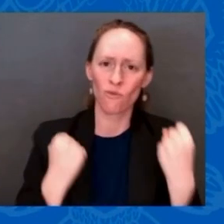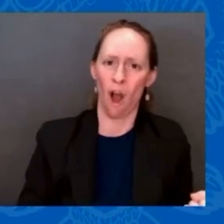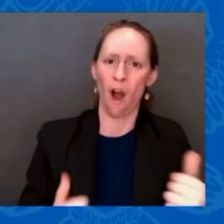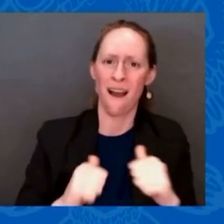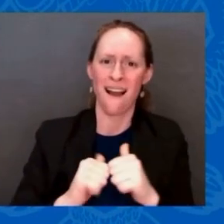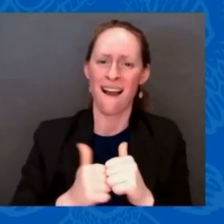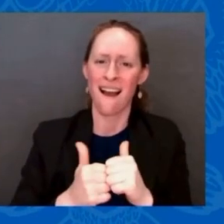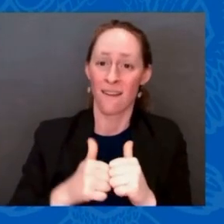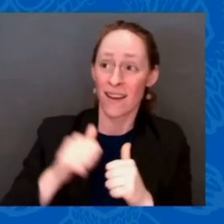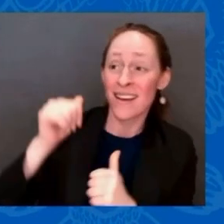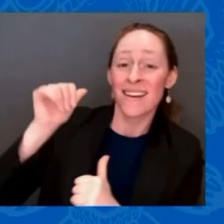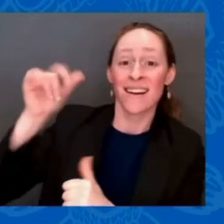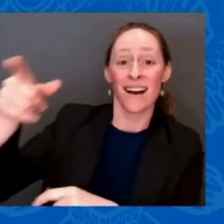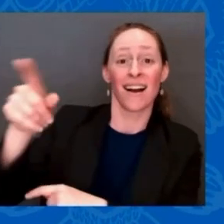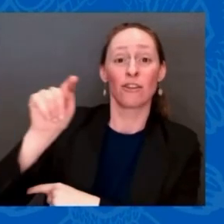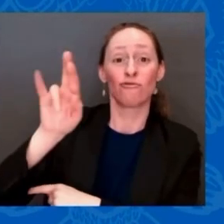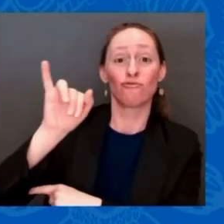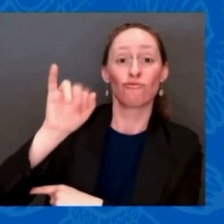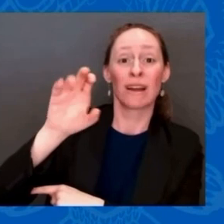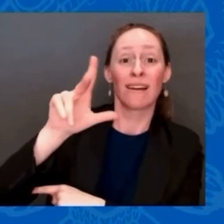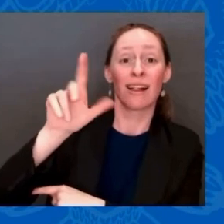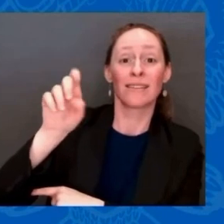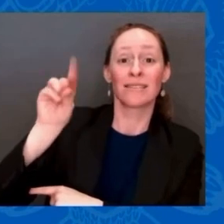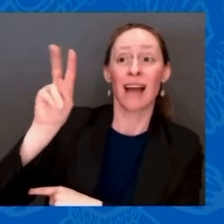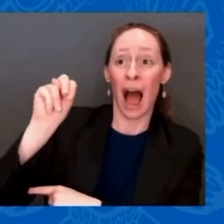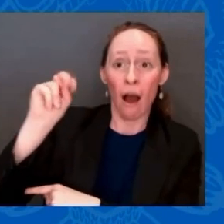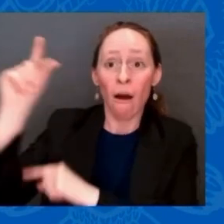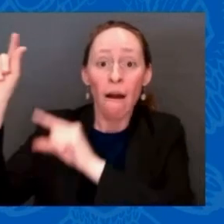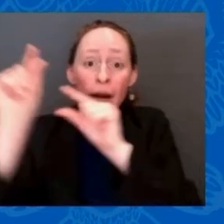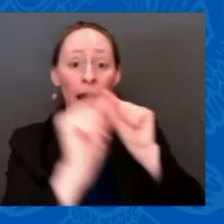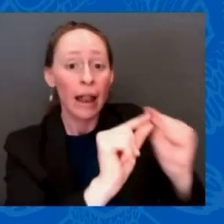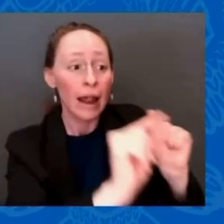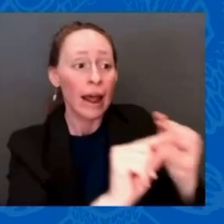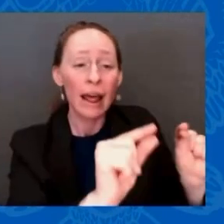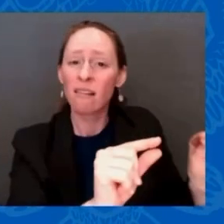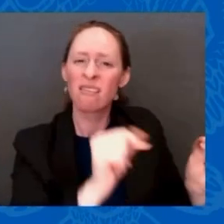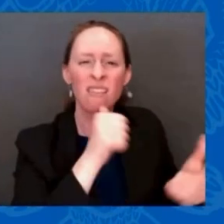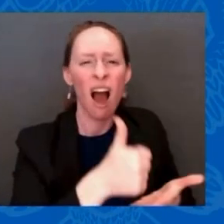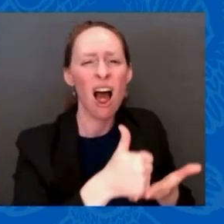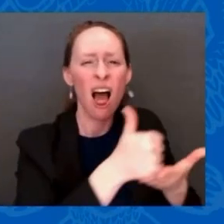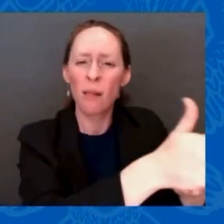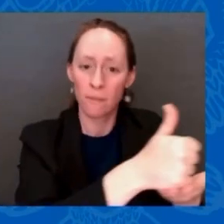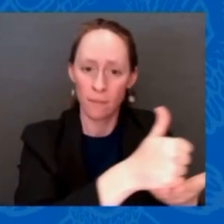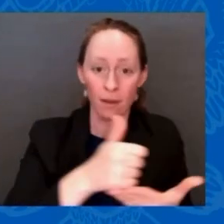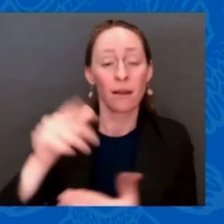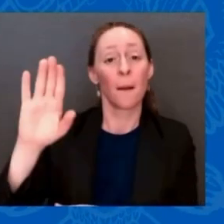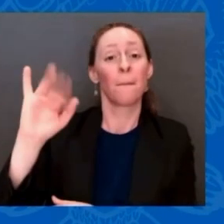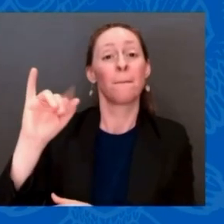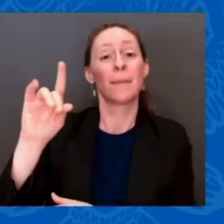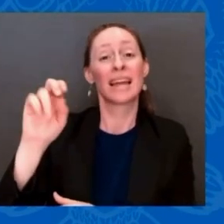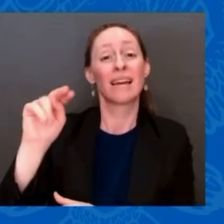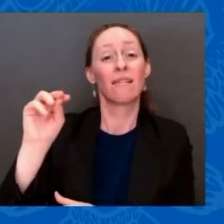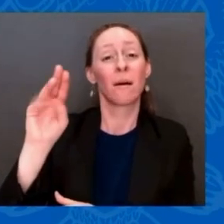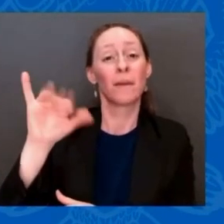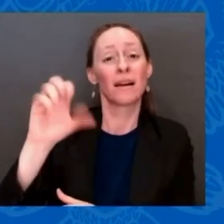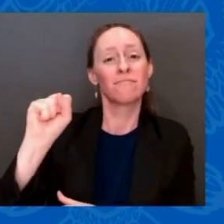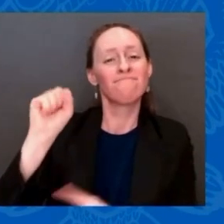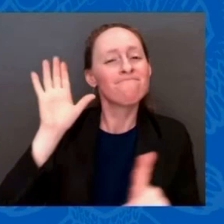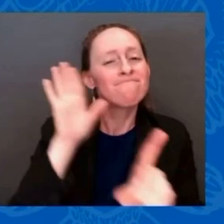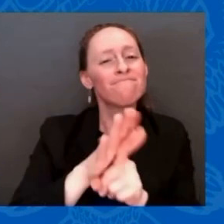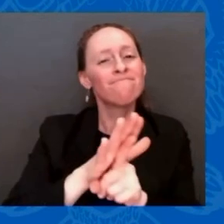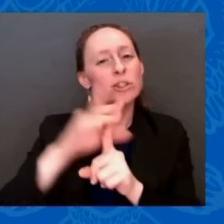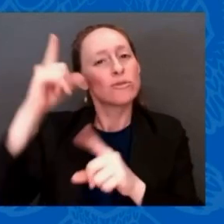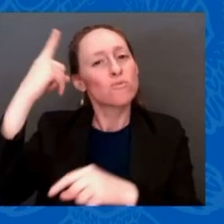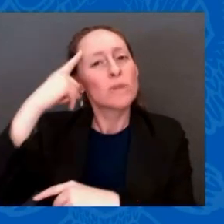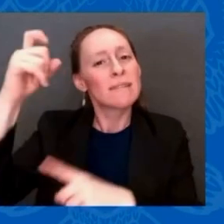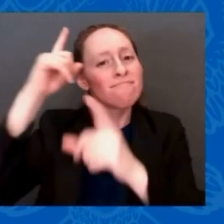dream, because it worked before. It's rooted in what we've always worked best at in this country, investing in